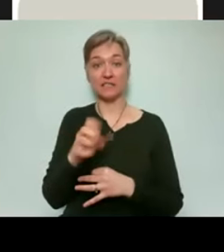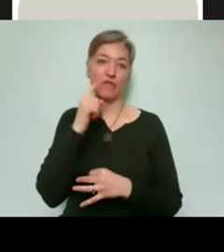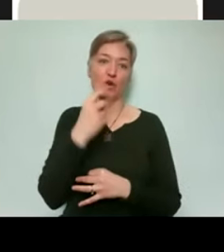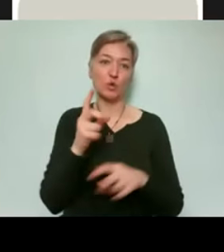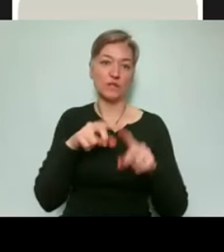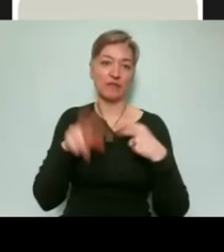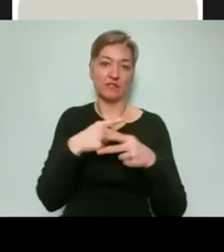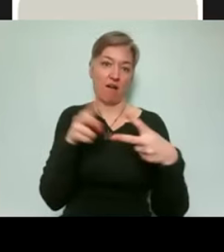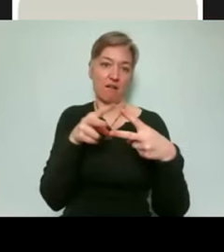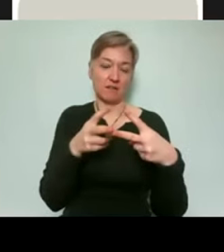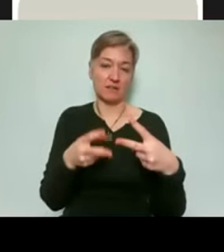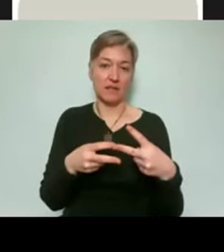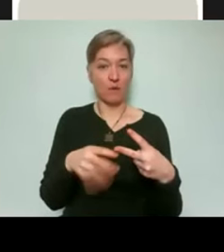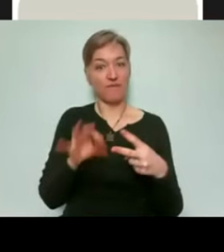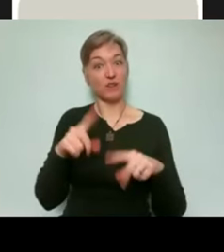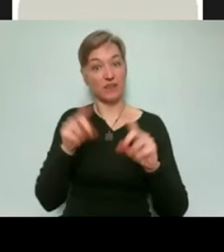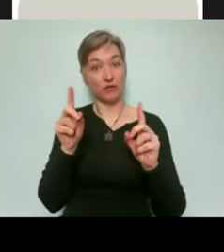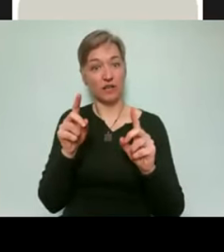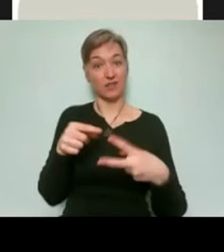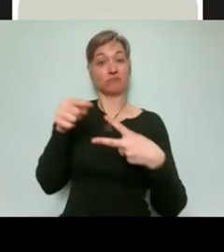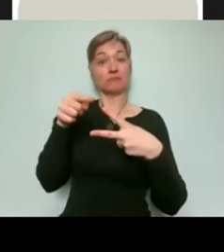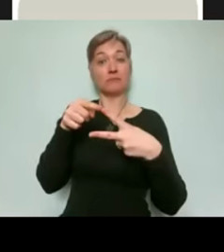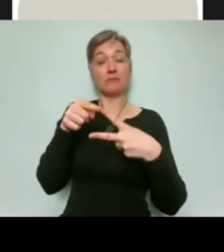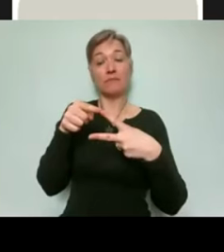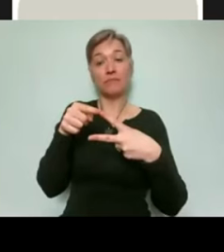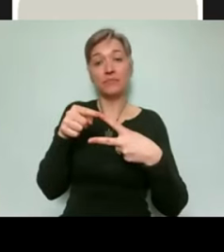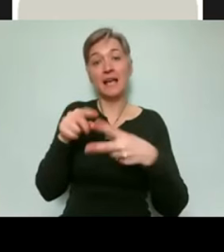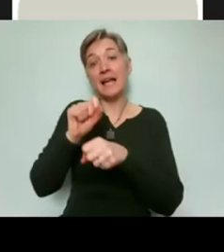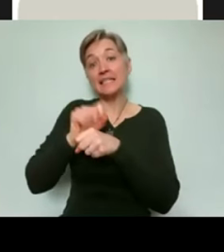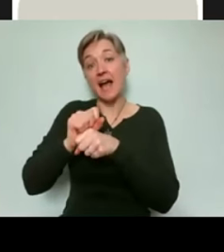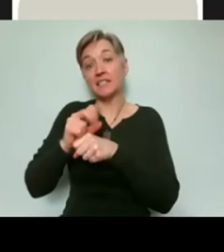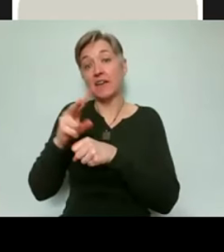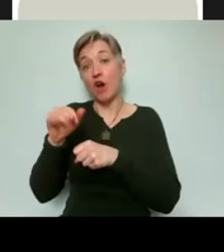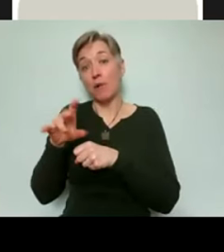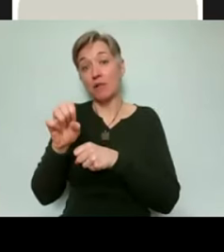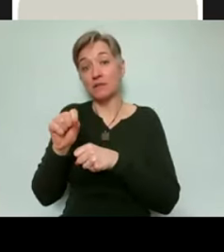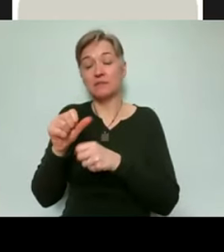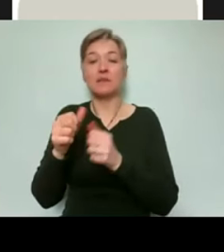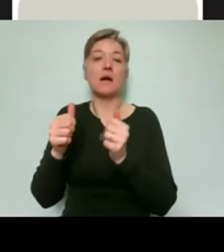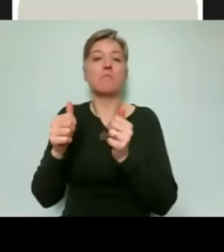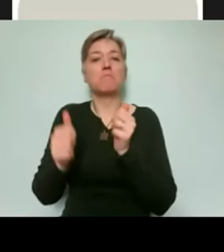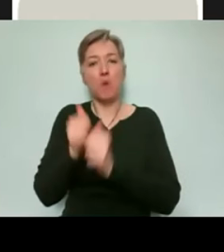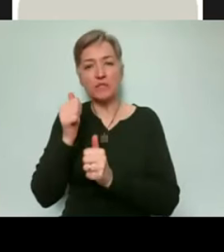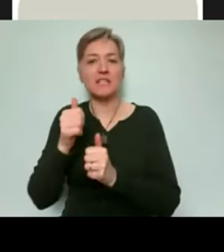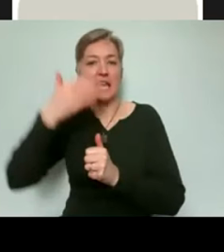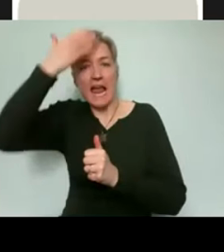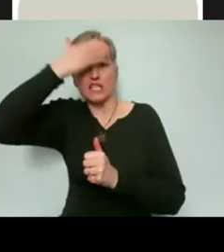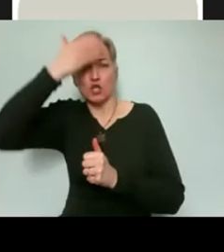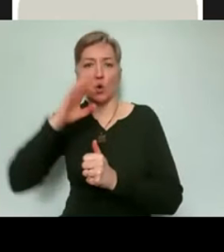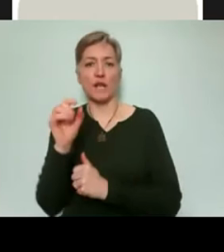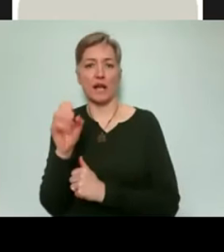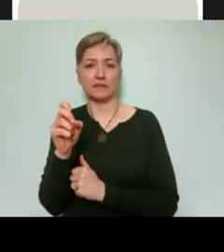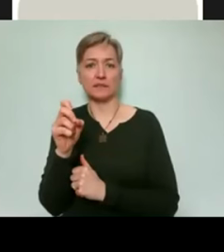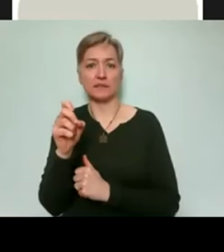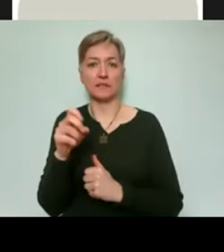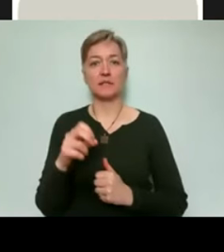found that they were rather different. So we found that in the FESF animals, task variables were mostly restricted to anterior parts of the cortex,